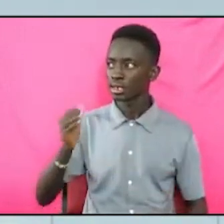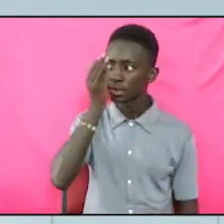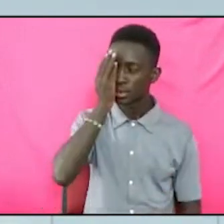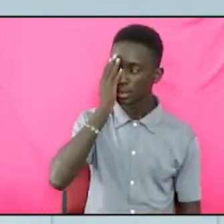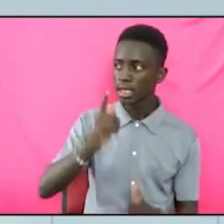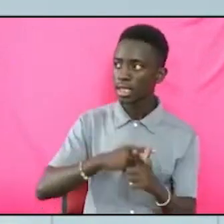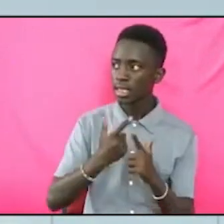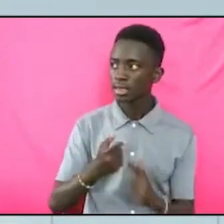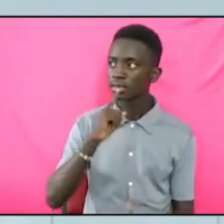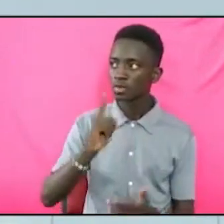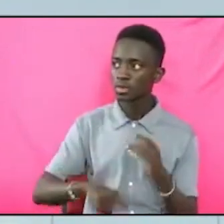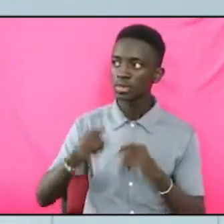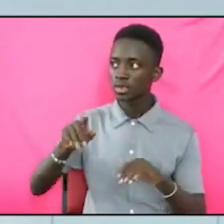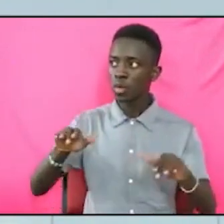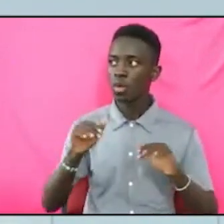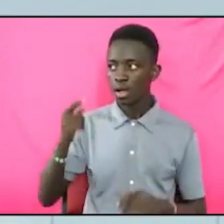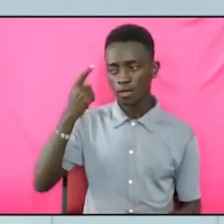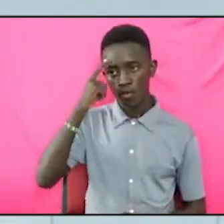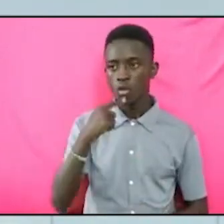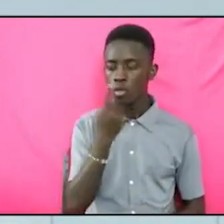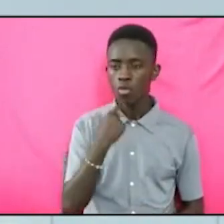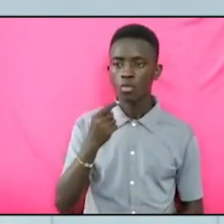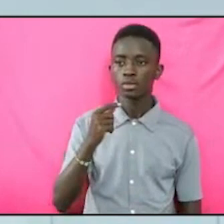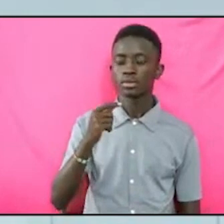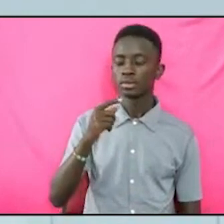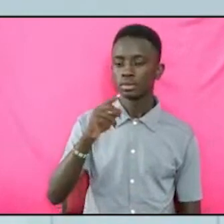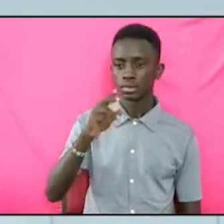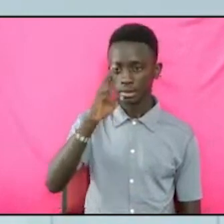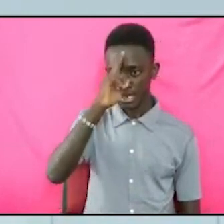it says, she waited on Naaman's wife.